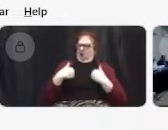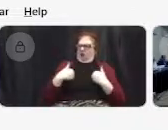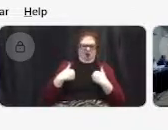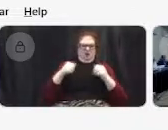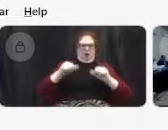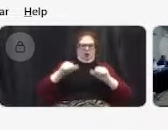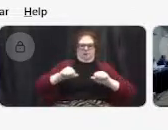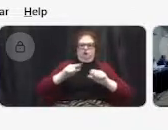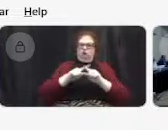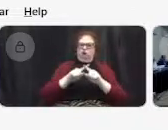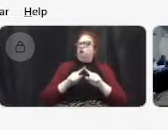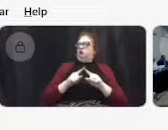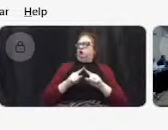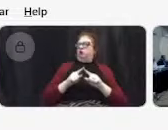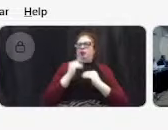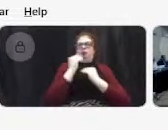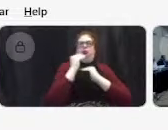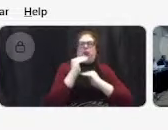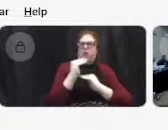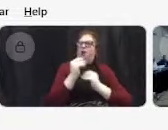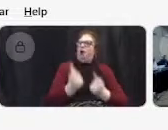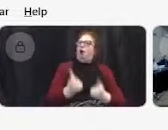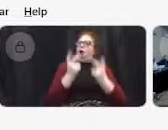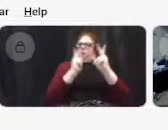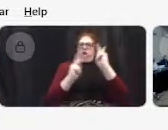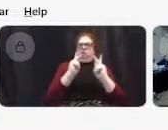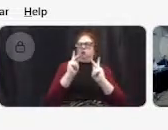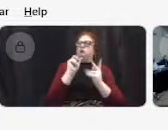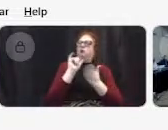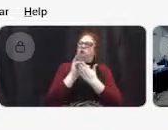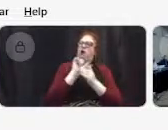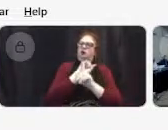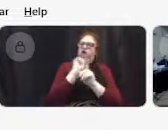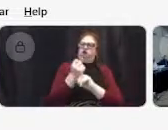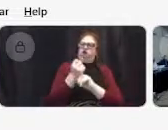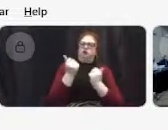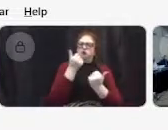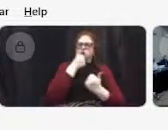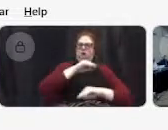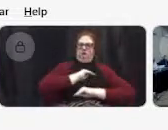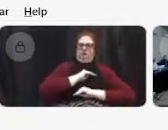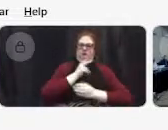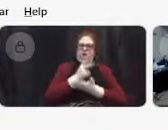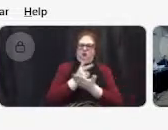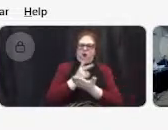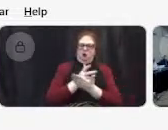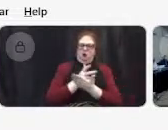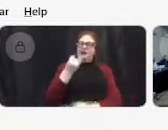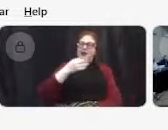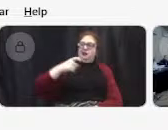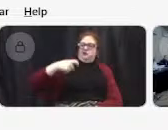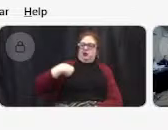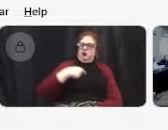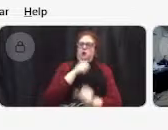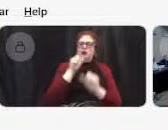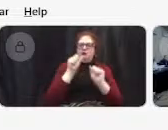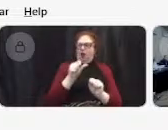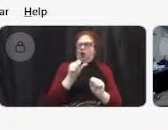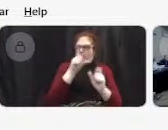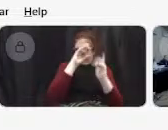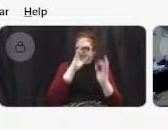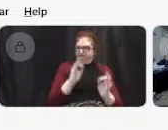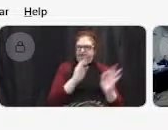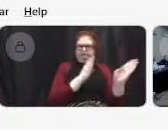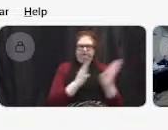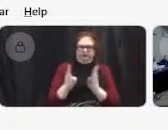for that issue to occur. But if needed, we can come up with a parking plan for a